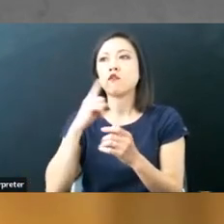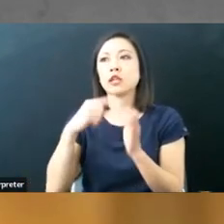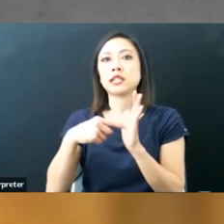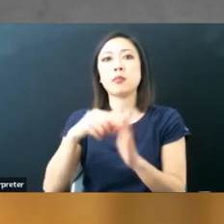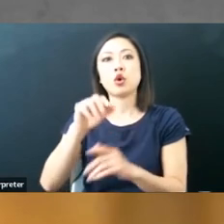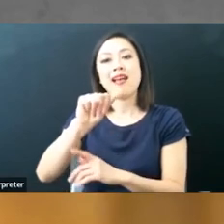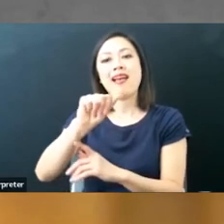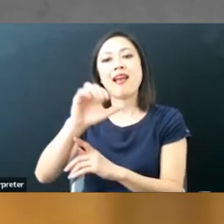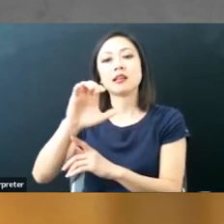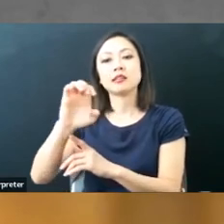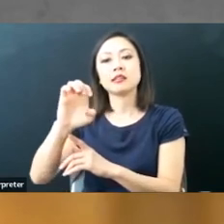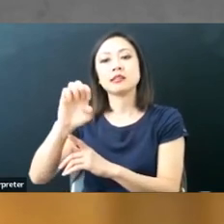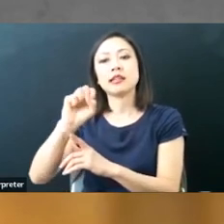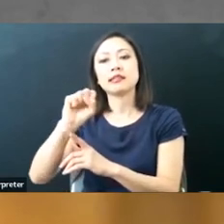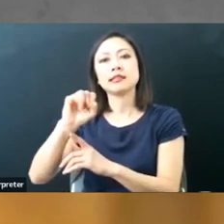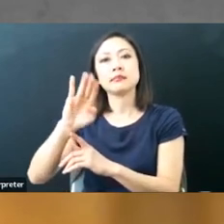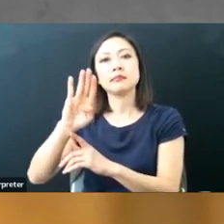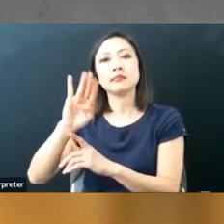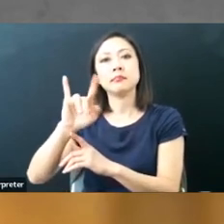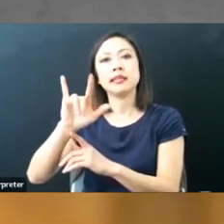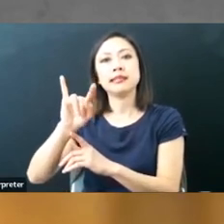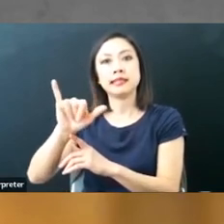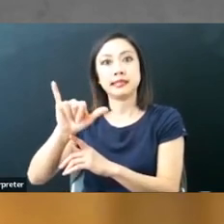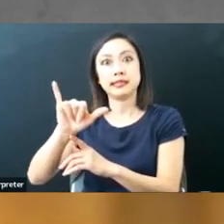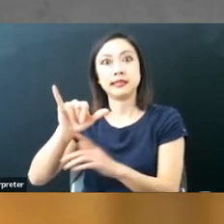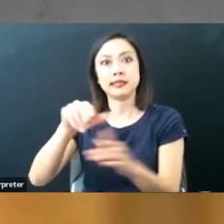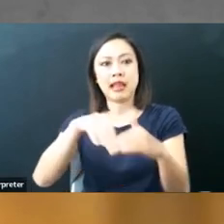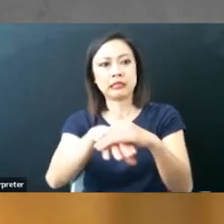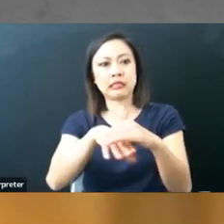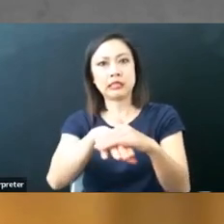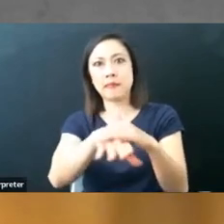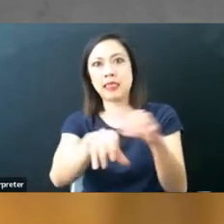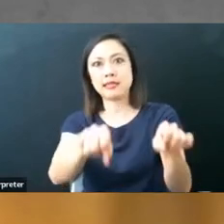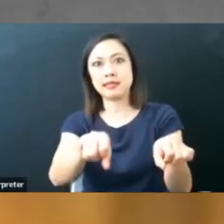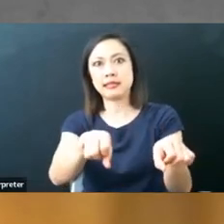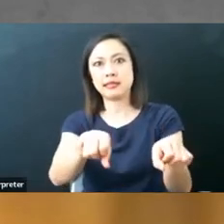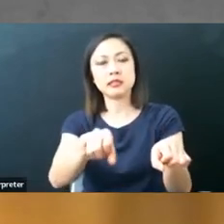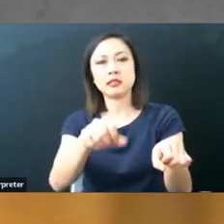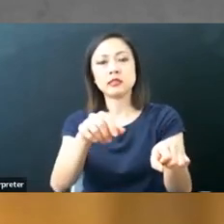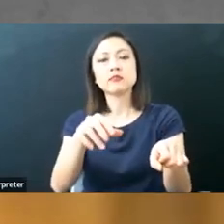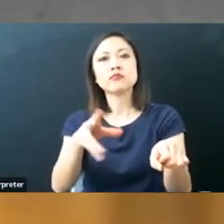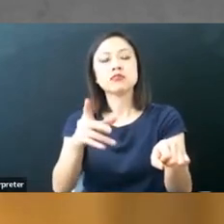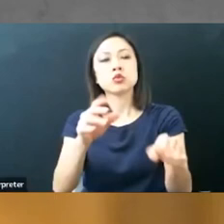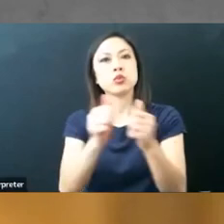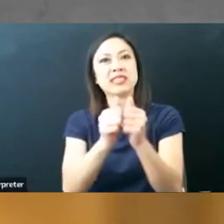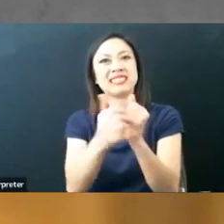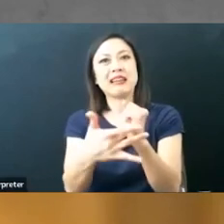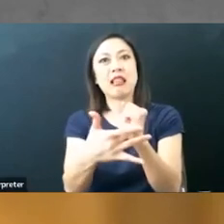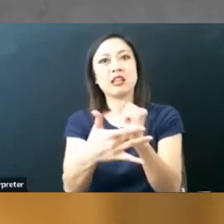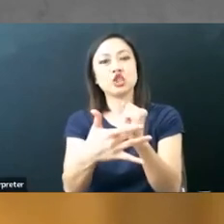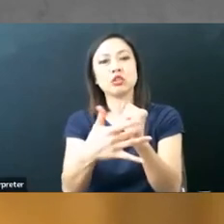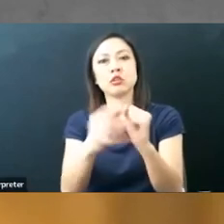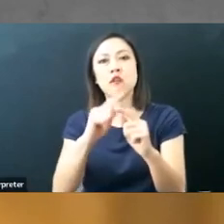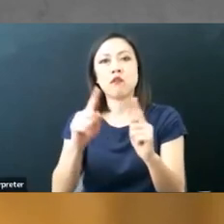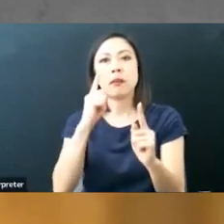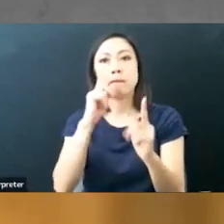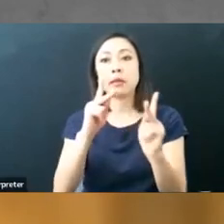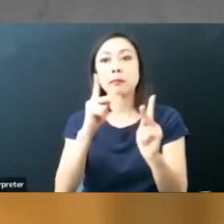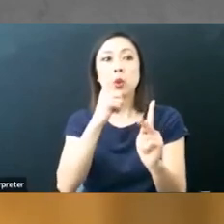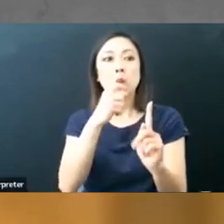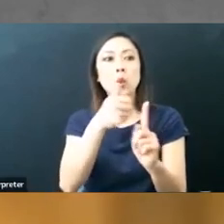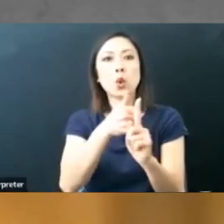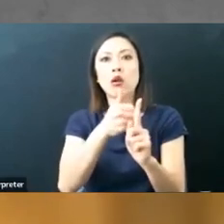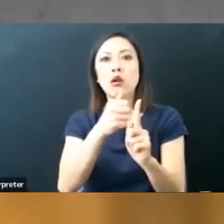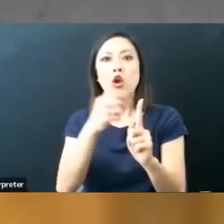are extraordinary with technology, how you can be ever more helpful for people who are hearing impaired or visual,